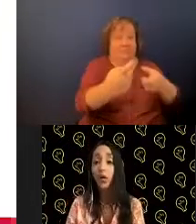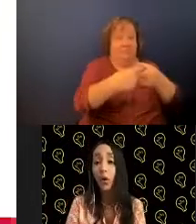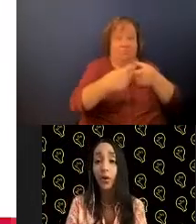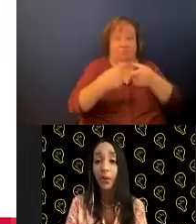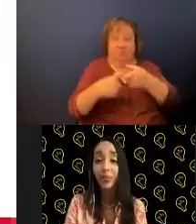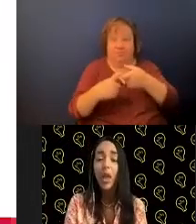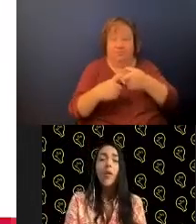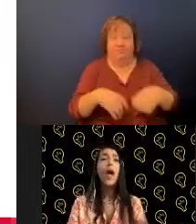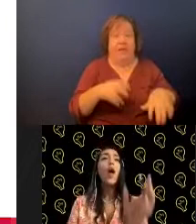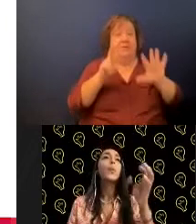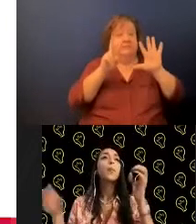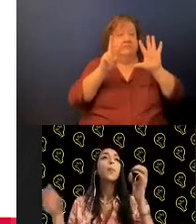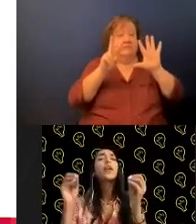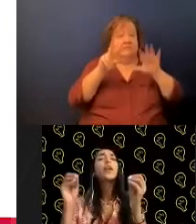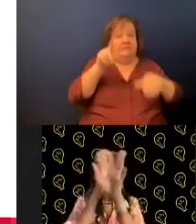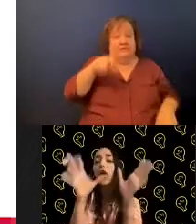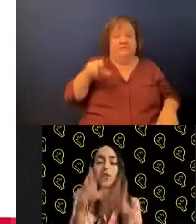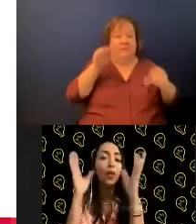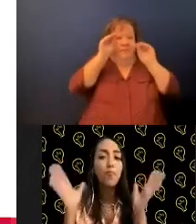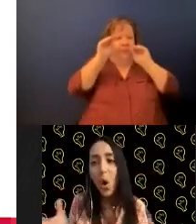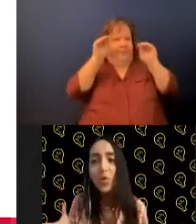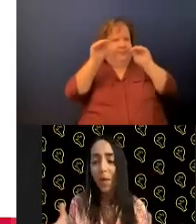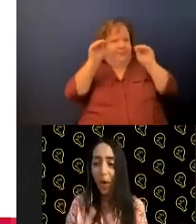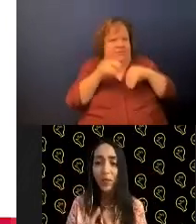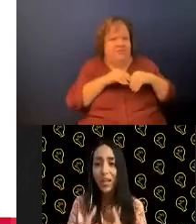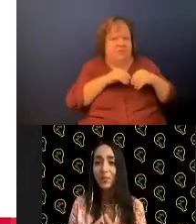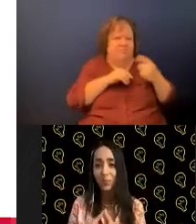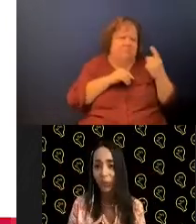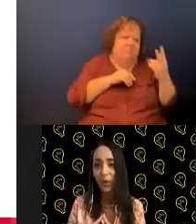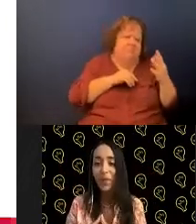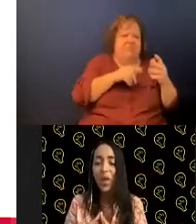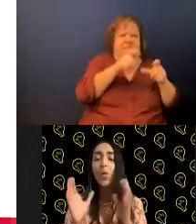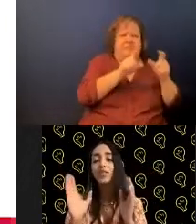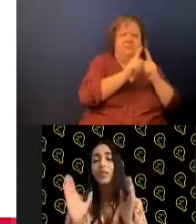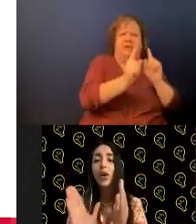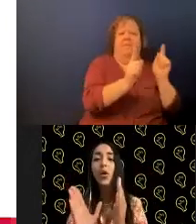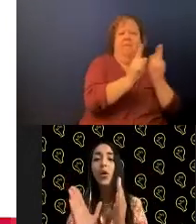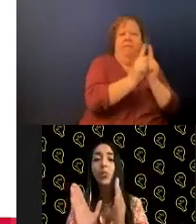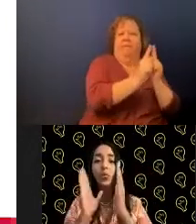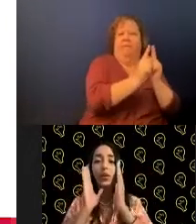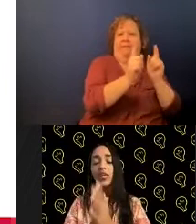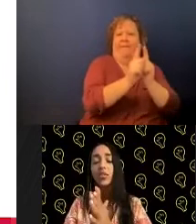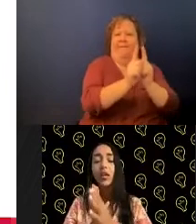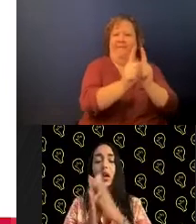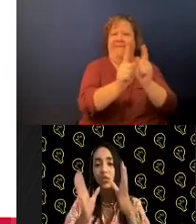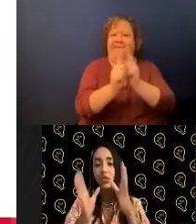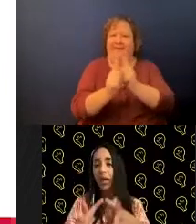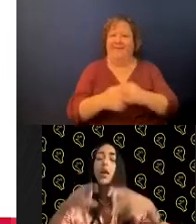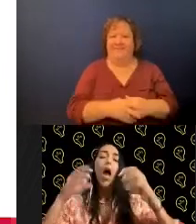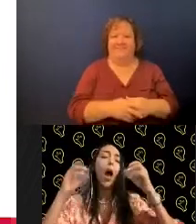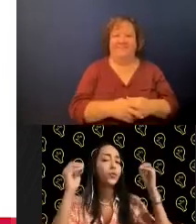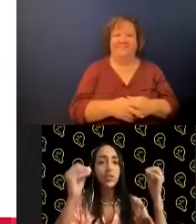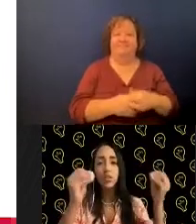great program. Now, the part that I loved the most about this program was that not only we were teaching